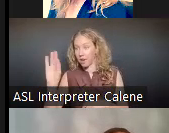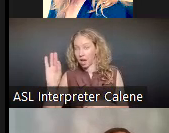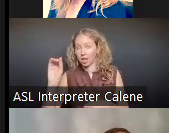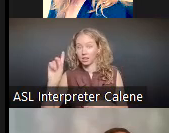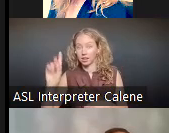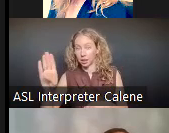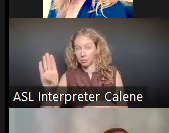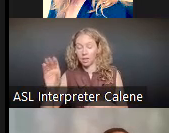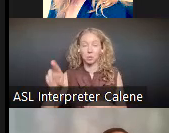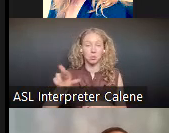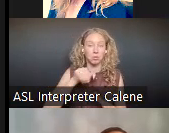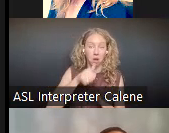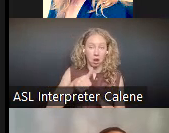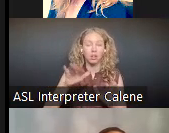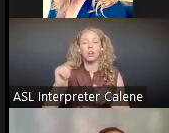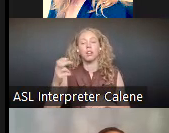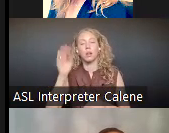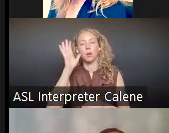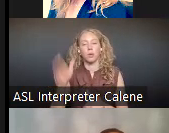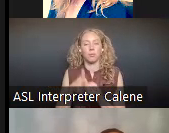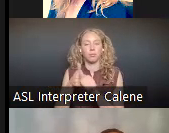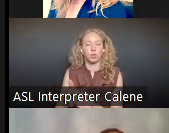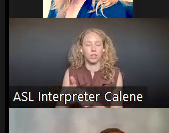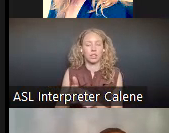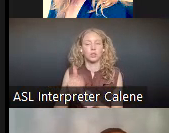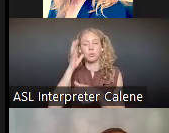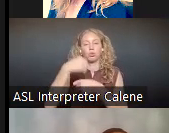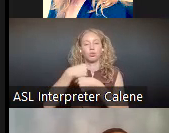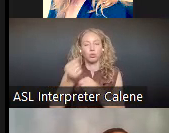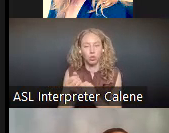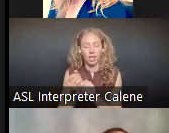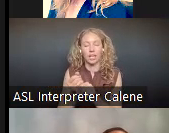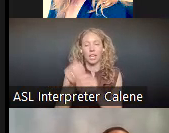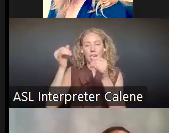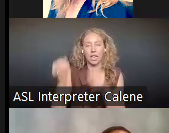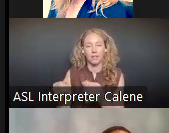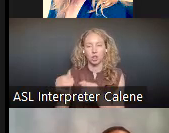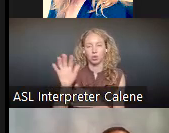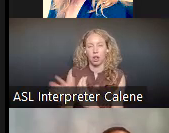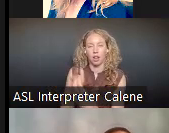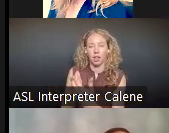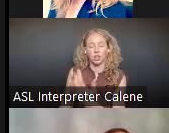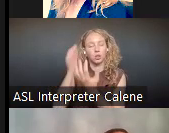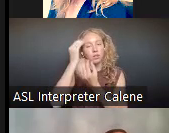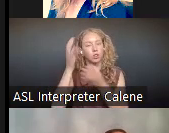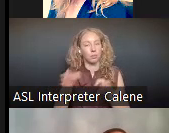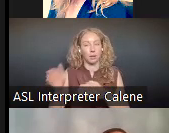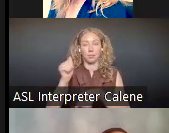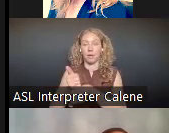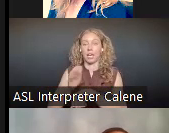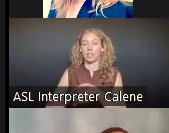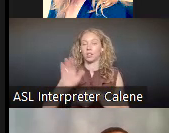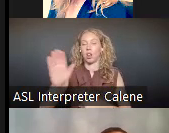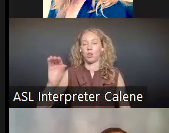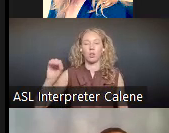opt-in, then we proceed with creating an individualized notification plan based on those